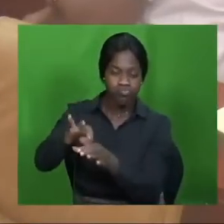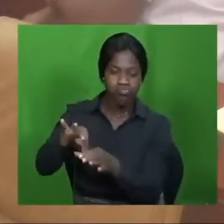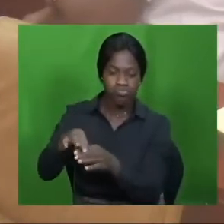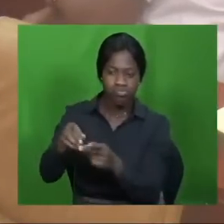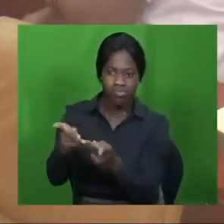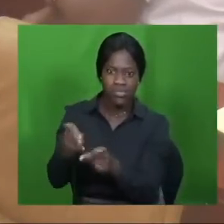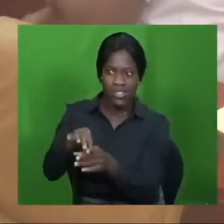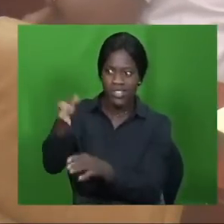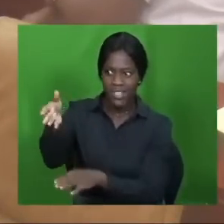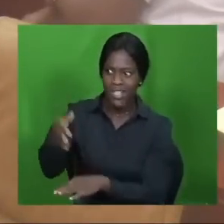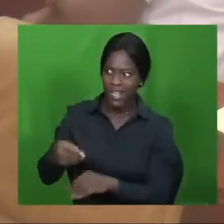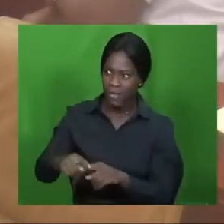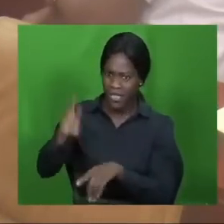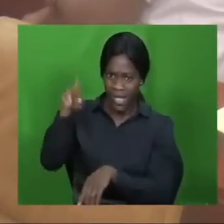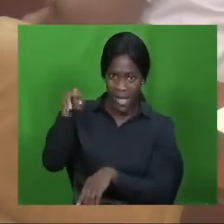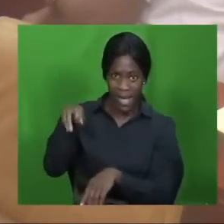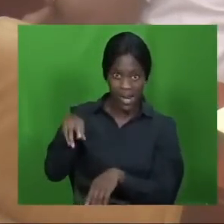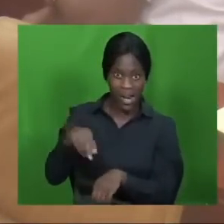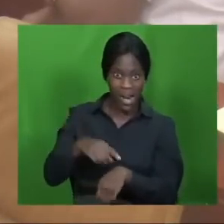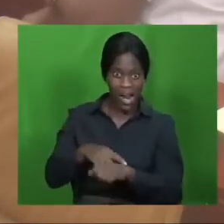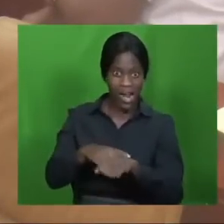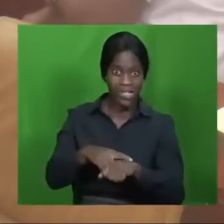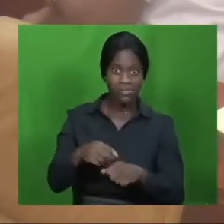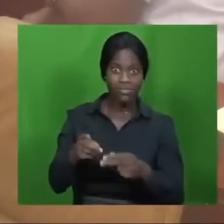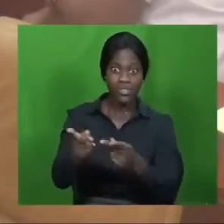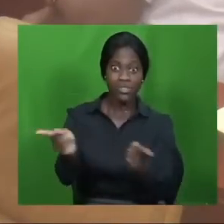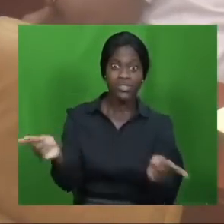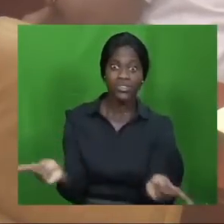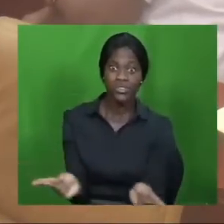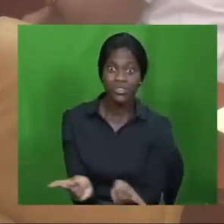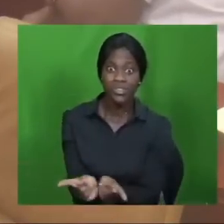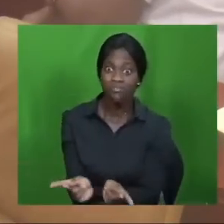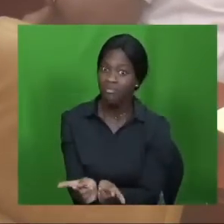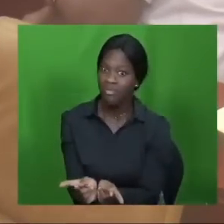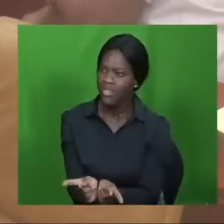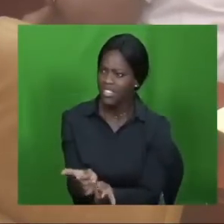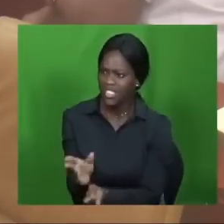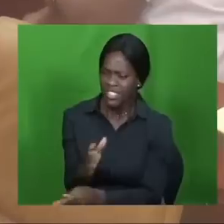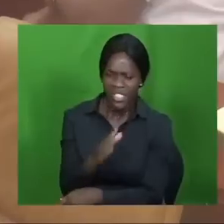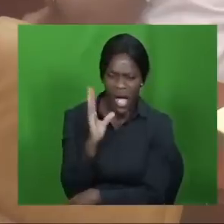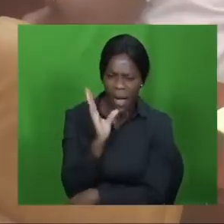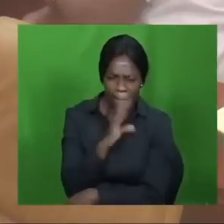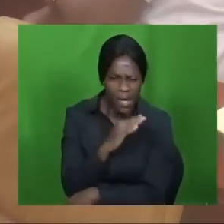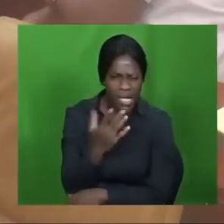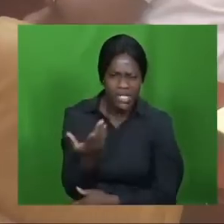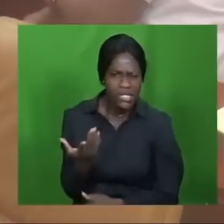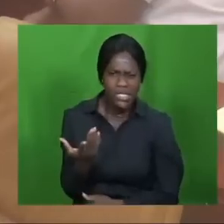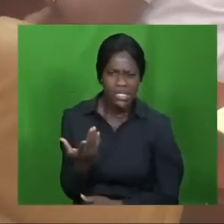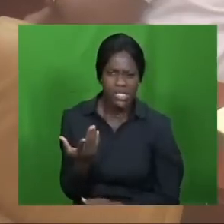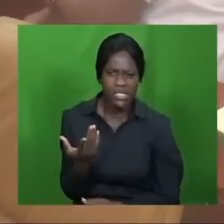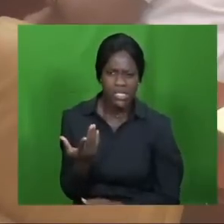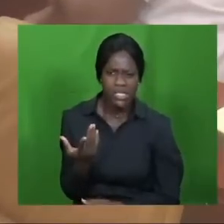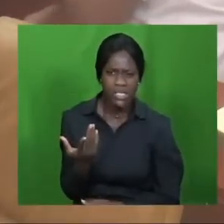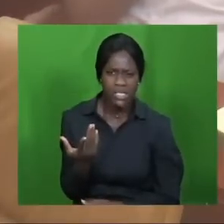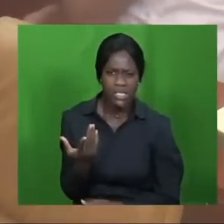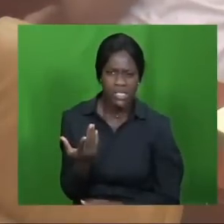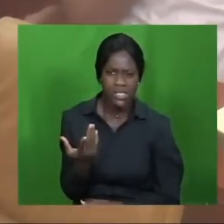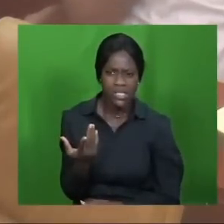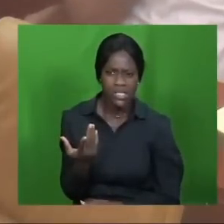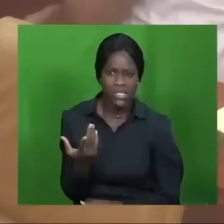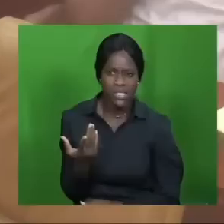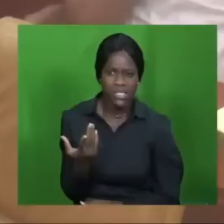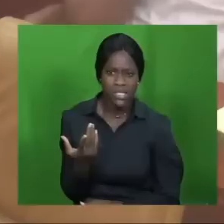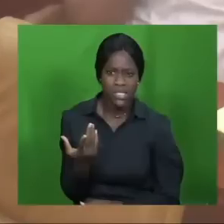Sports Stadium, Ohenijan Sports Stadium, has become an apology. Now invaded by musicians and